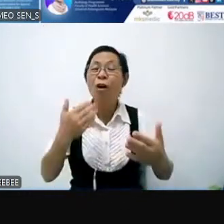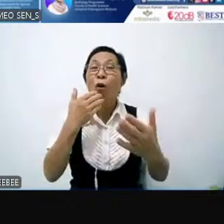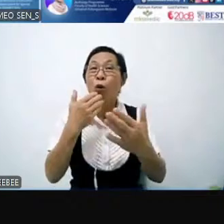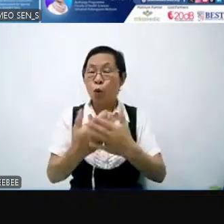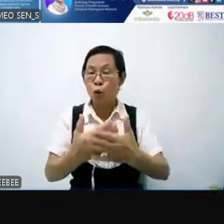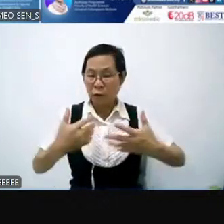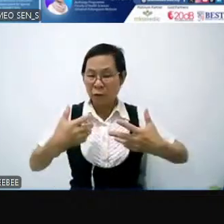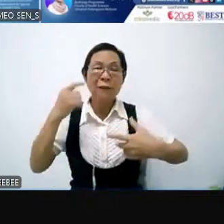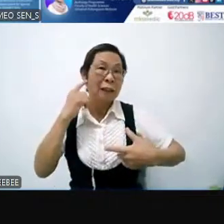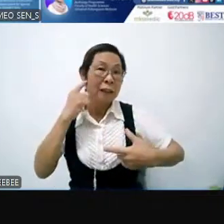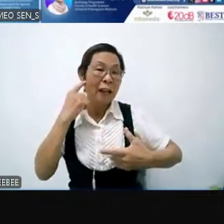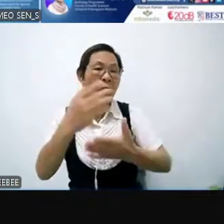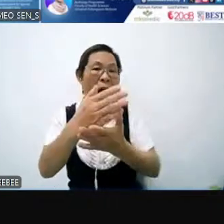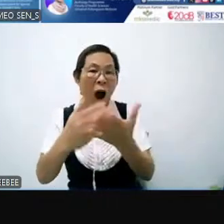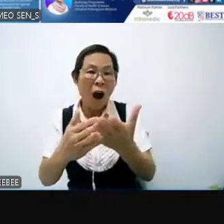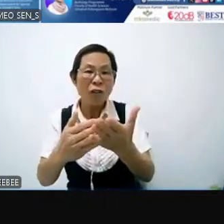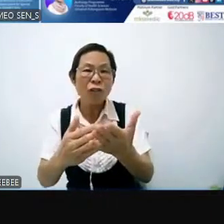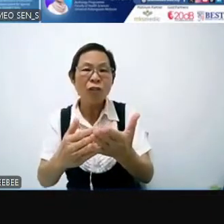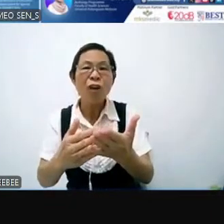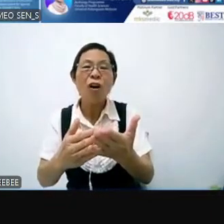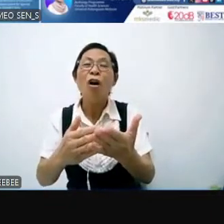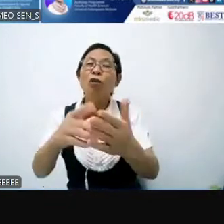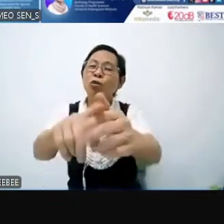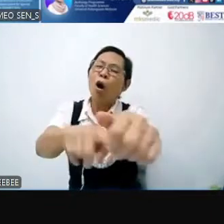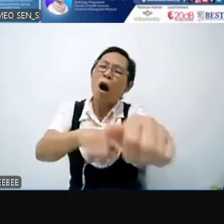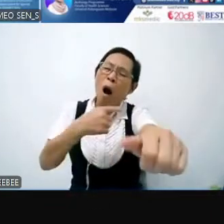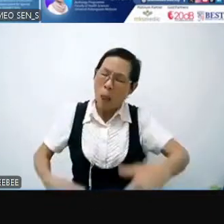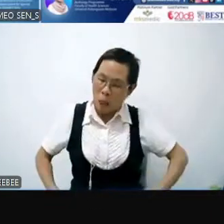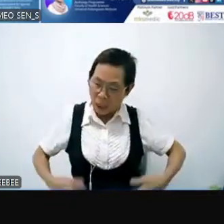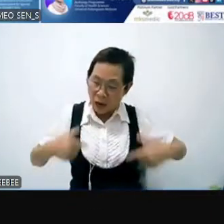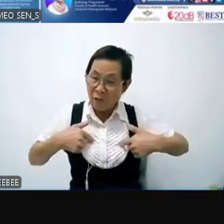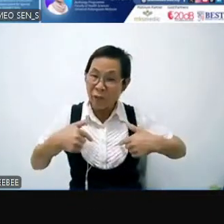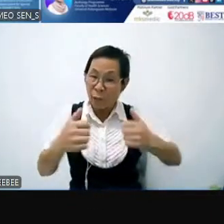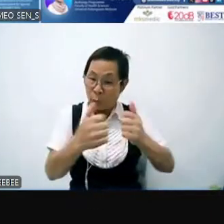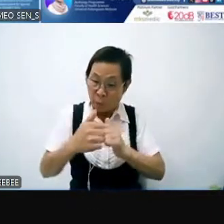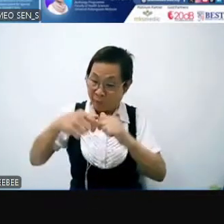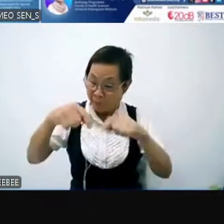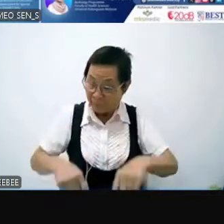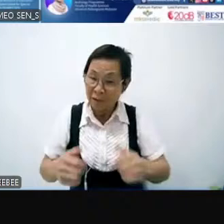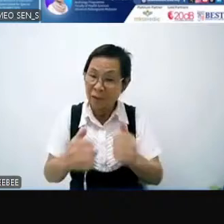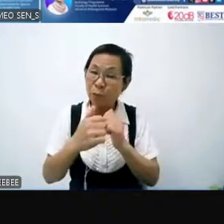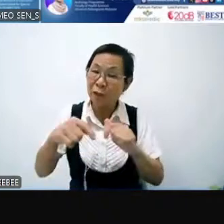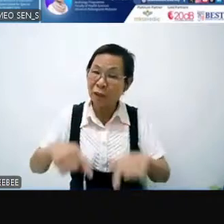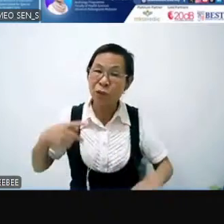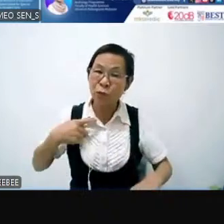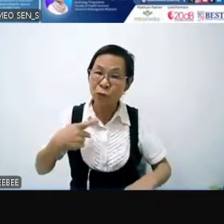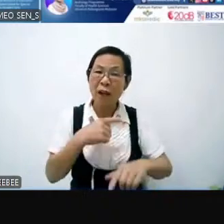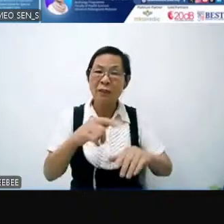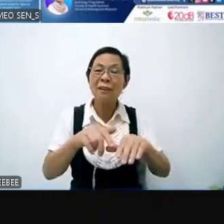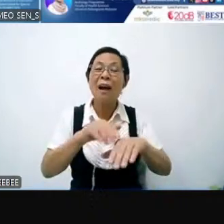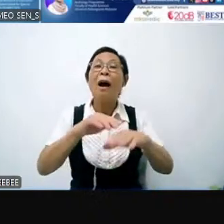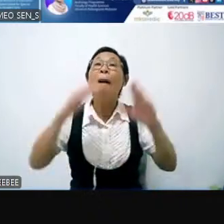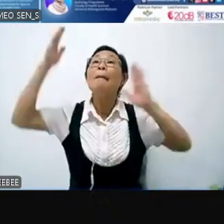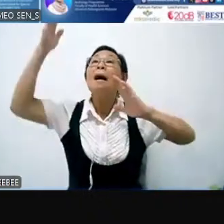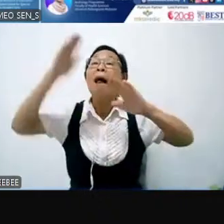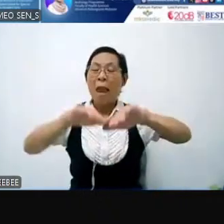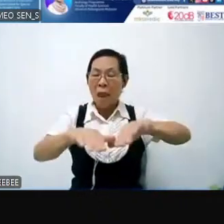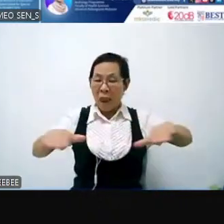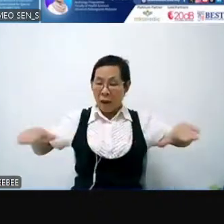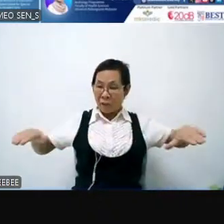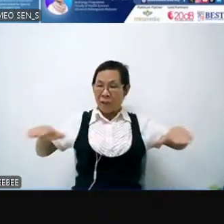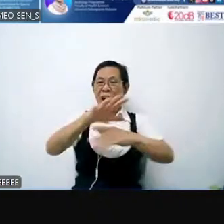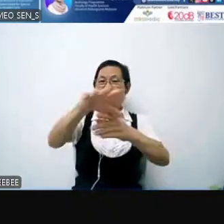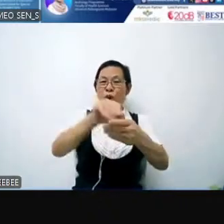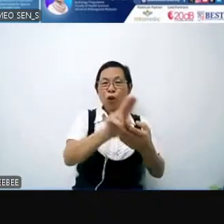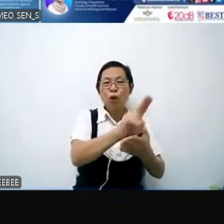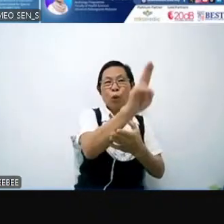health throughout life. Along with this, we at the national level, including University